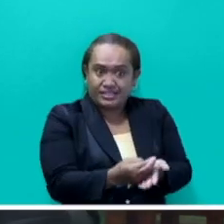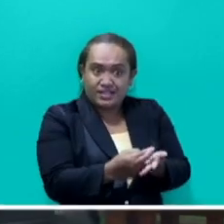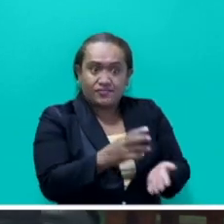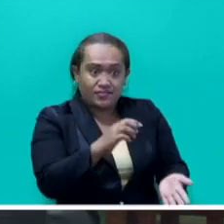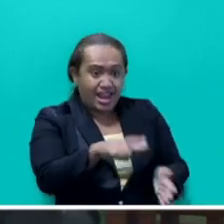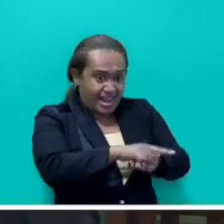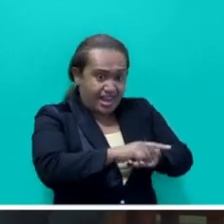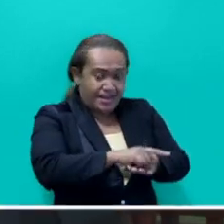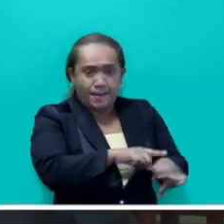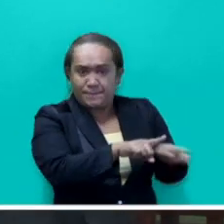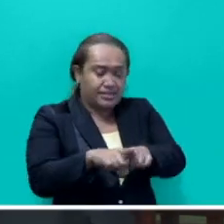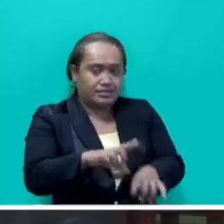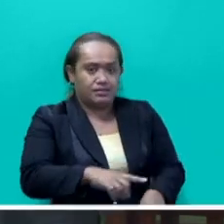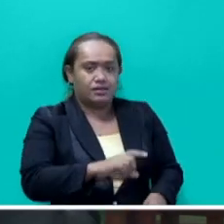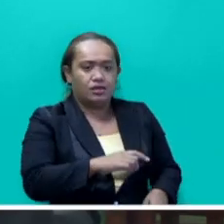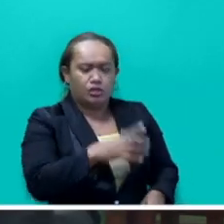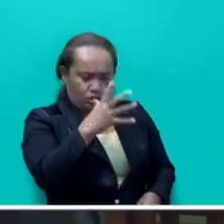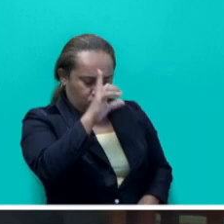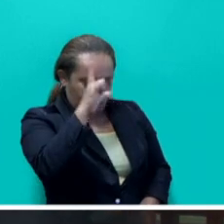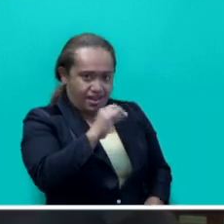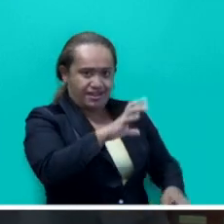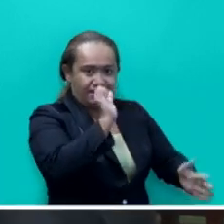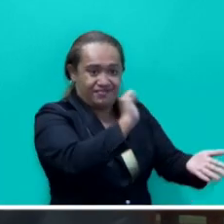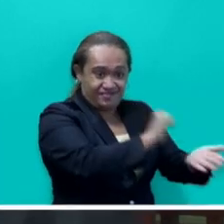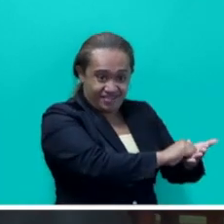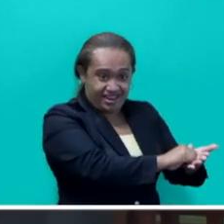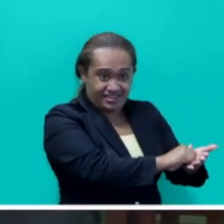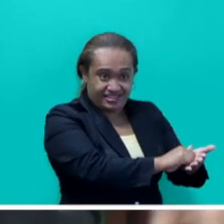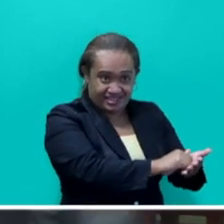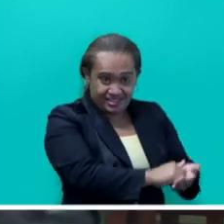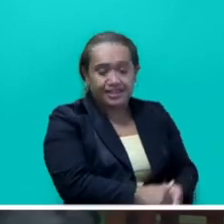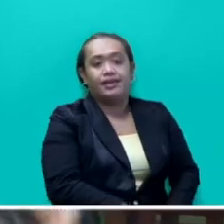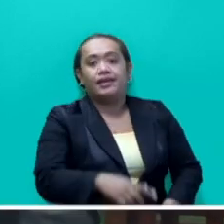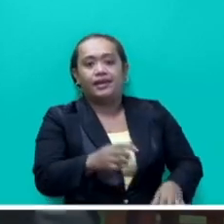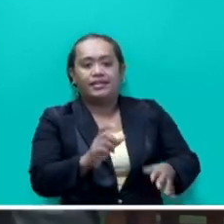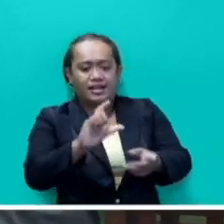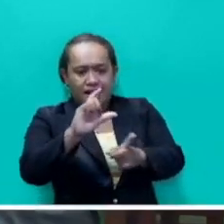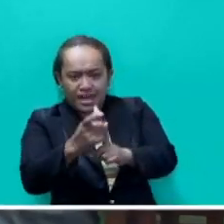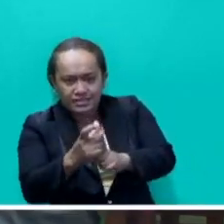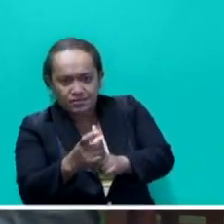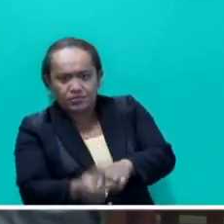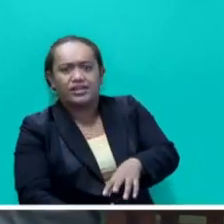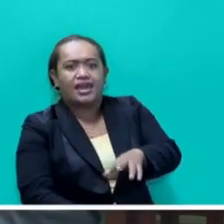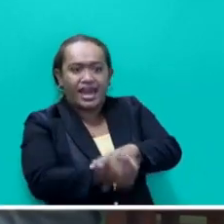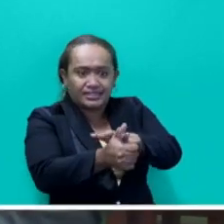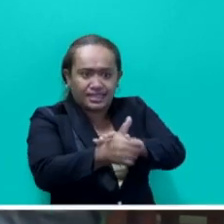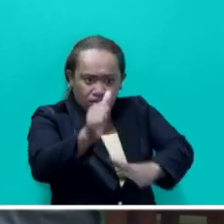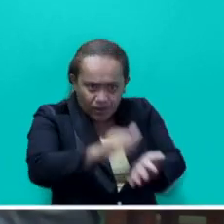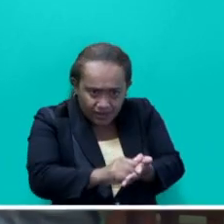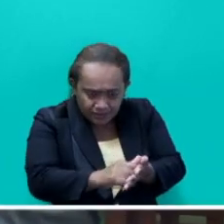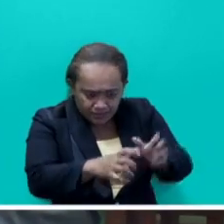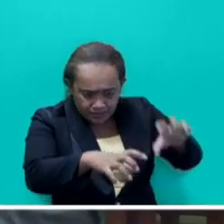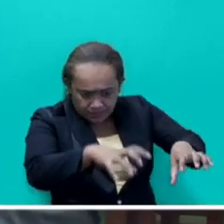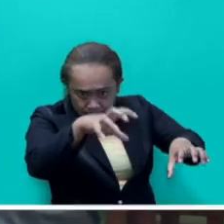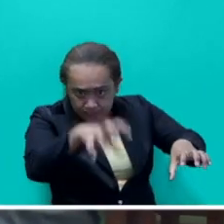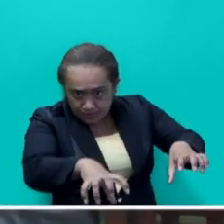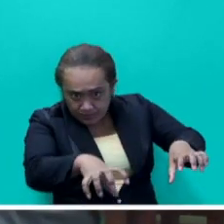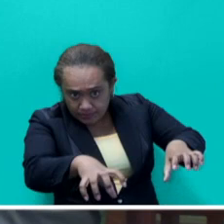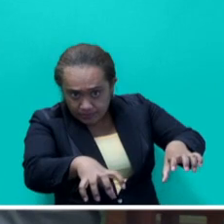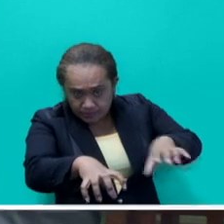also have the customary access rights, and of course, what's